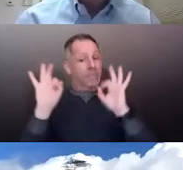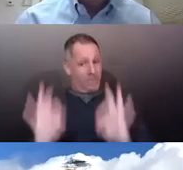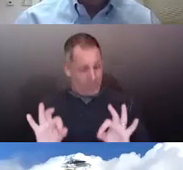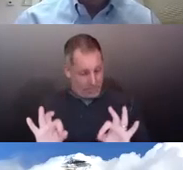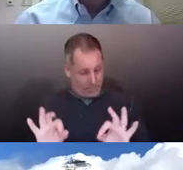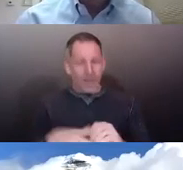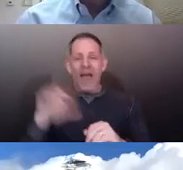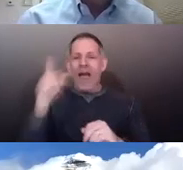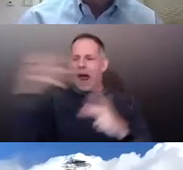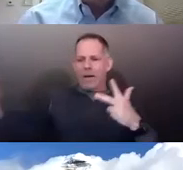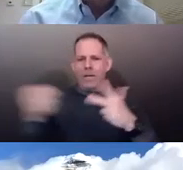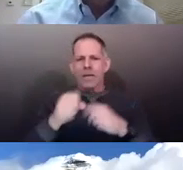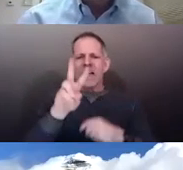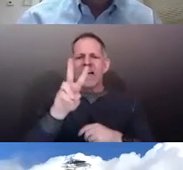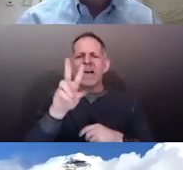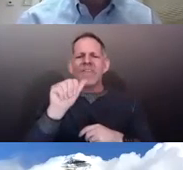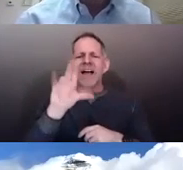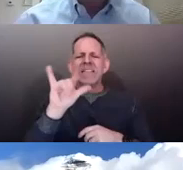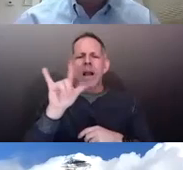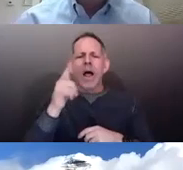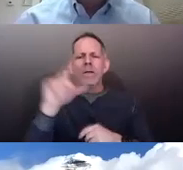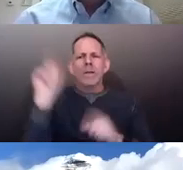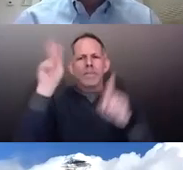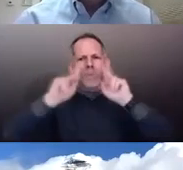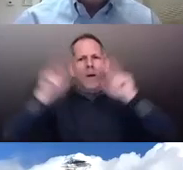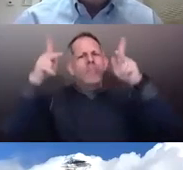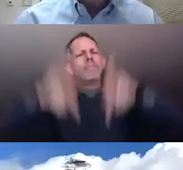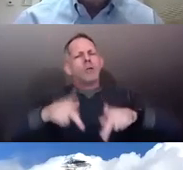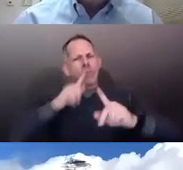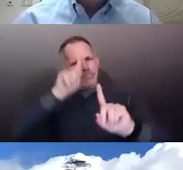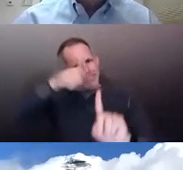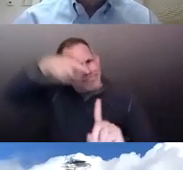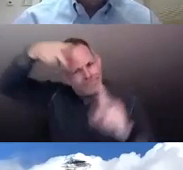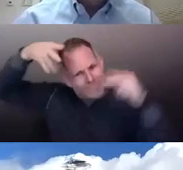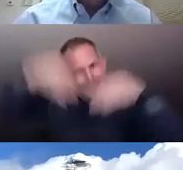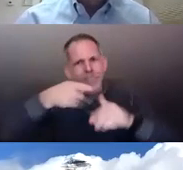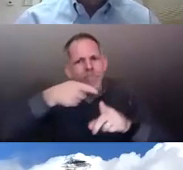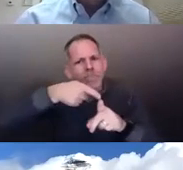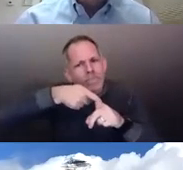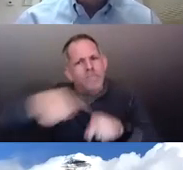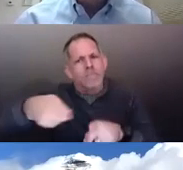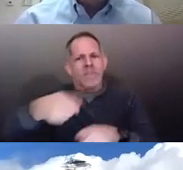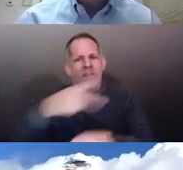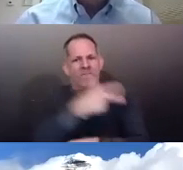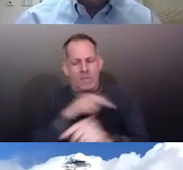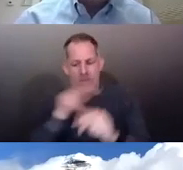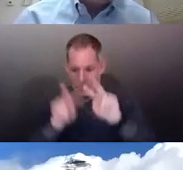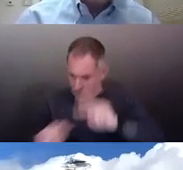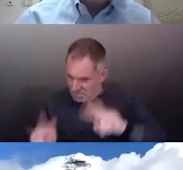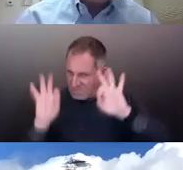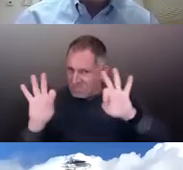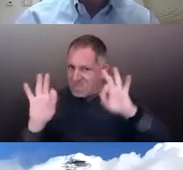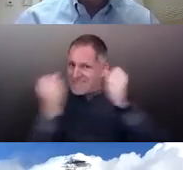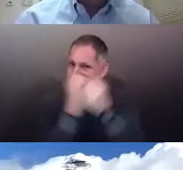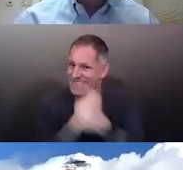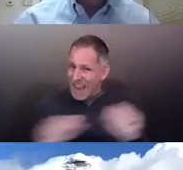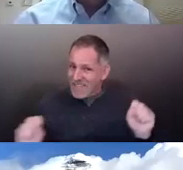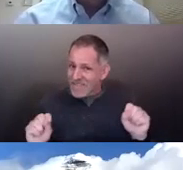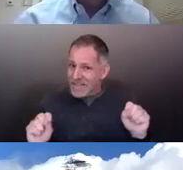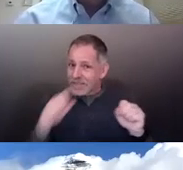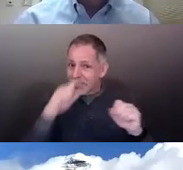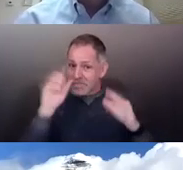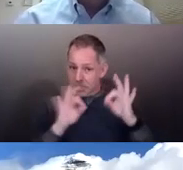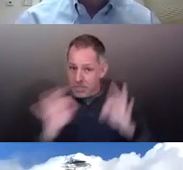what we're engaging in is going to be safe and effective. Likely to be 2 doses given 4 weeks apart. Outside chance that it's a